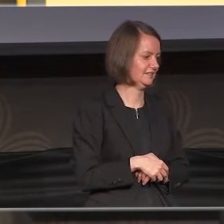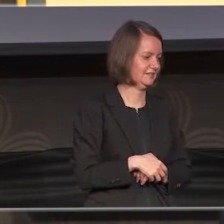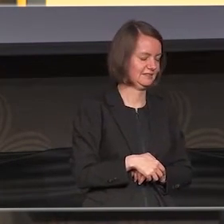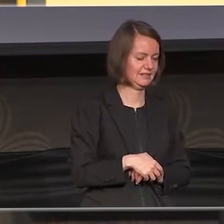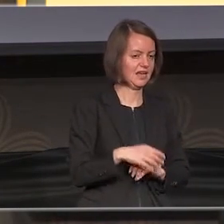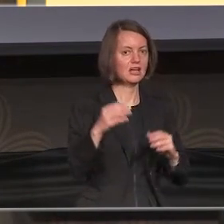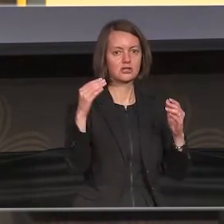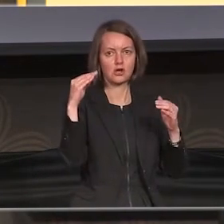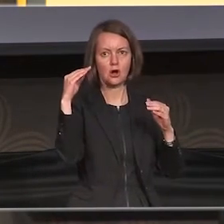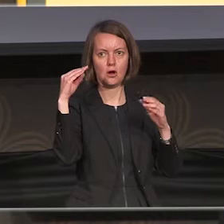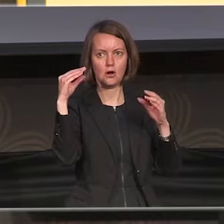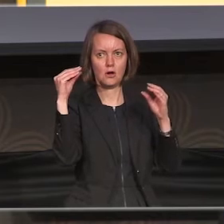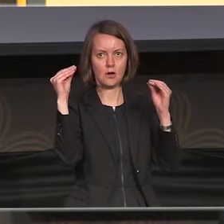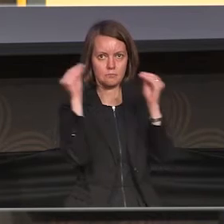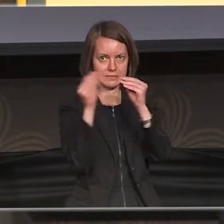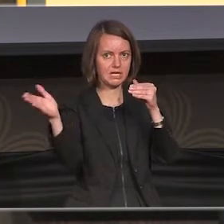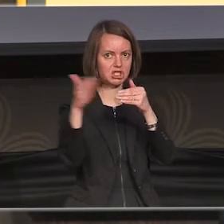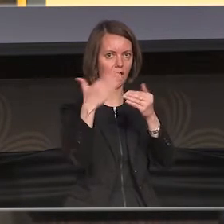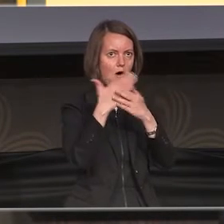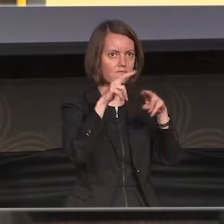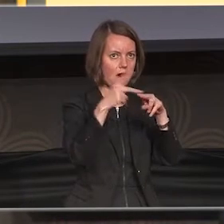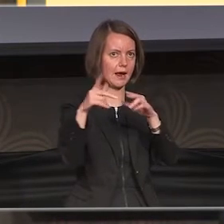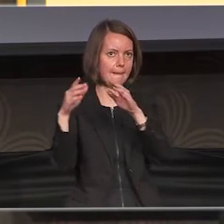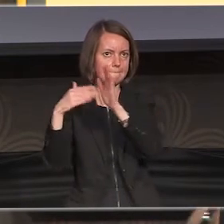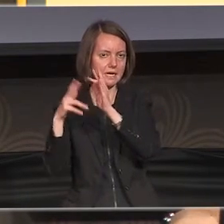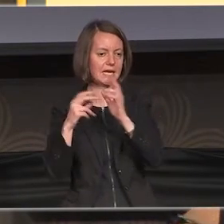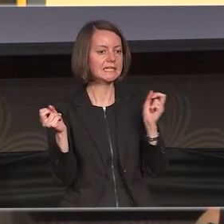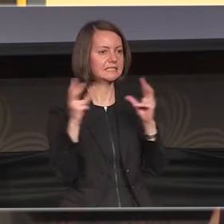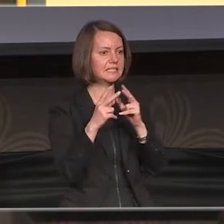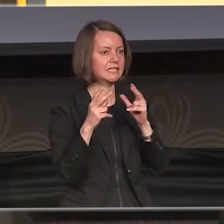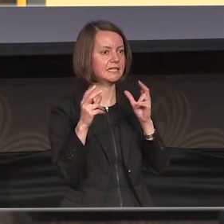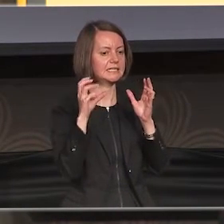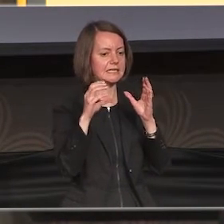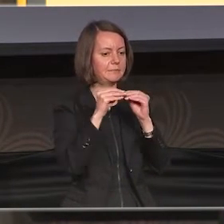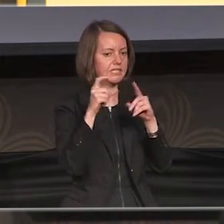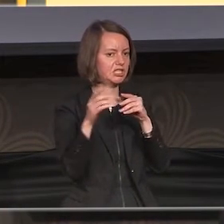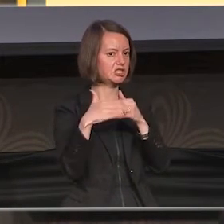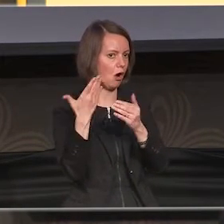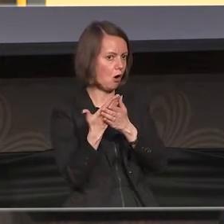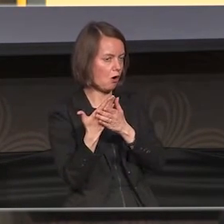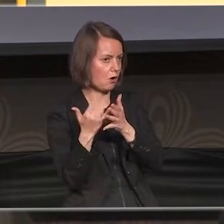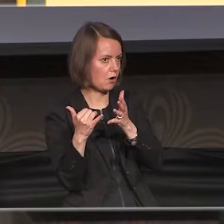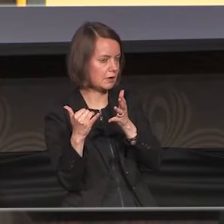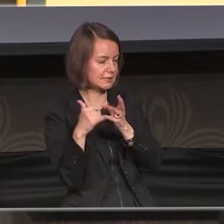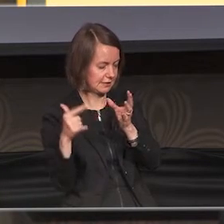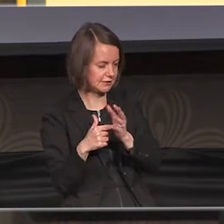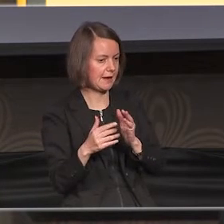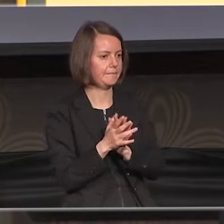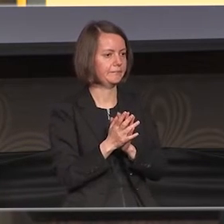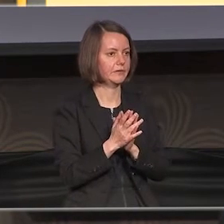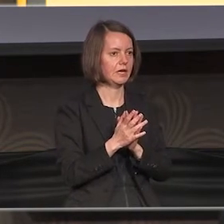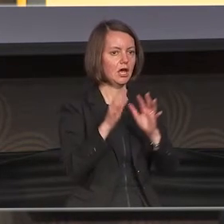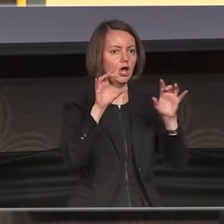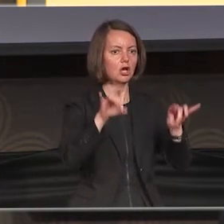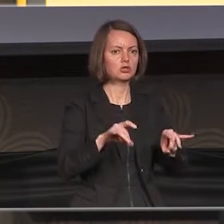Brisbane was shut down on the Friday and Monday. Sydney CBD was shut down on the Saturday. A camp out was held at the front of the Australian High